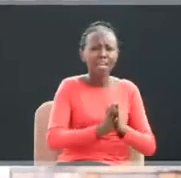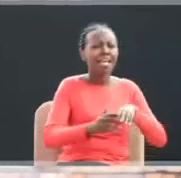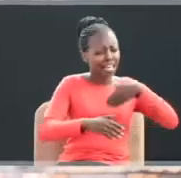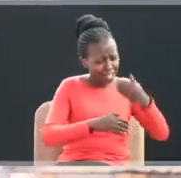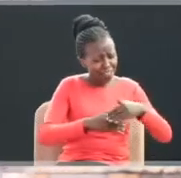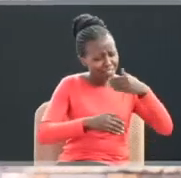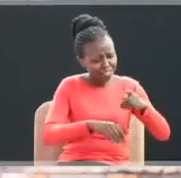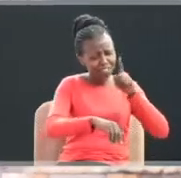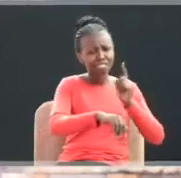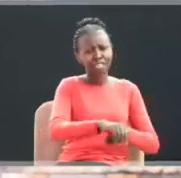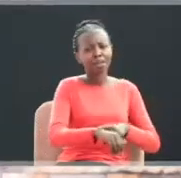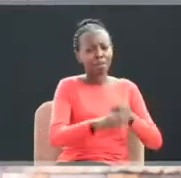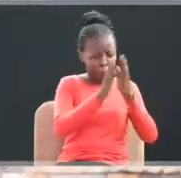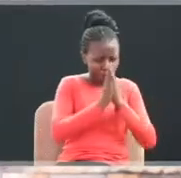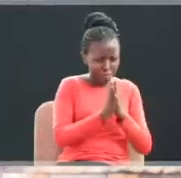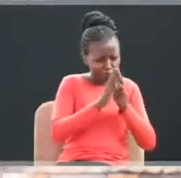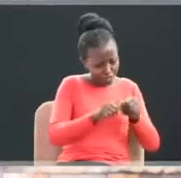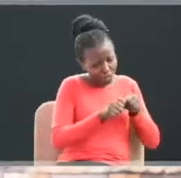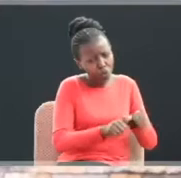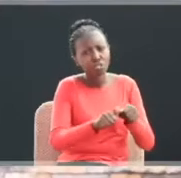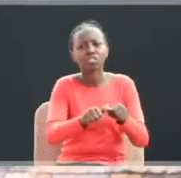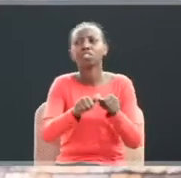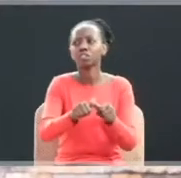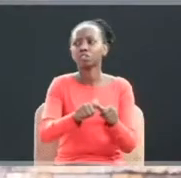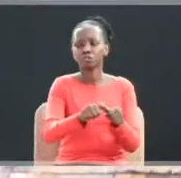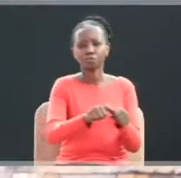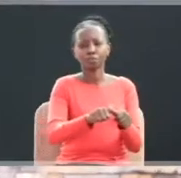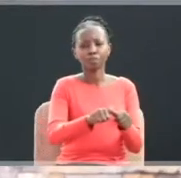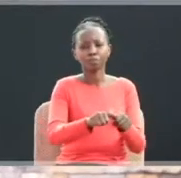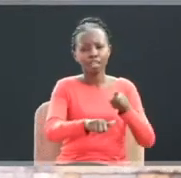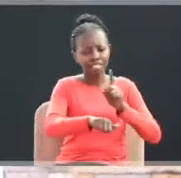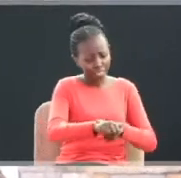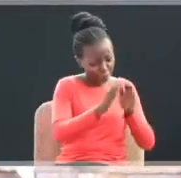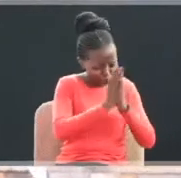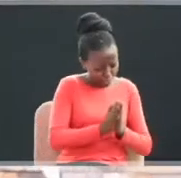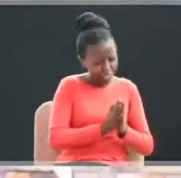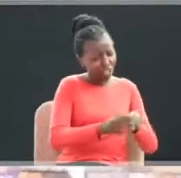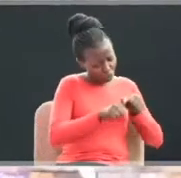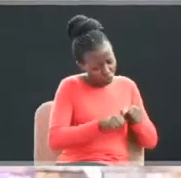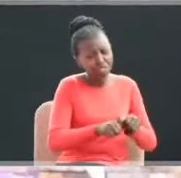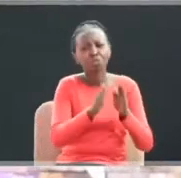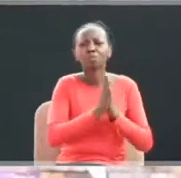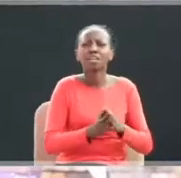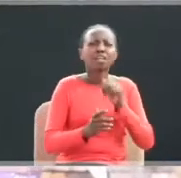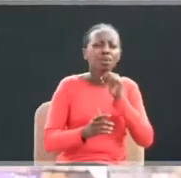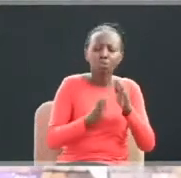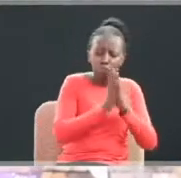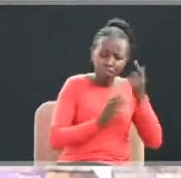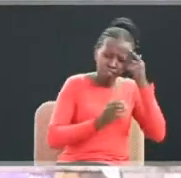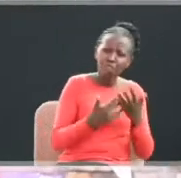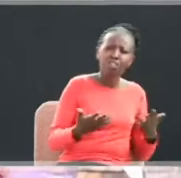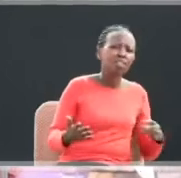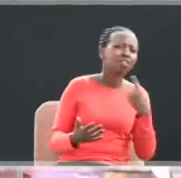without ceasing. You pray. And when you have prayed, pray some more. You don't pray for things only. You pray